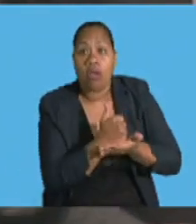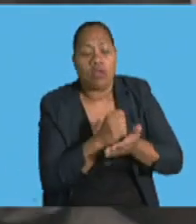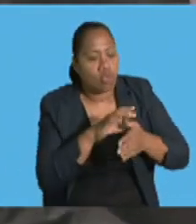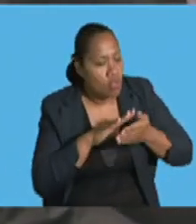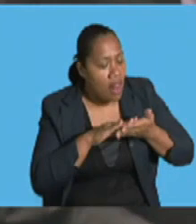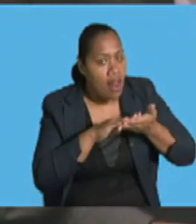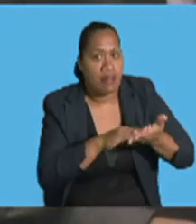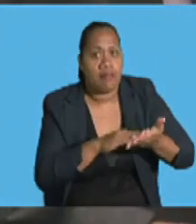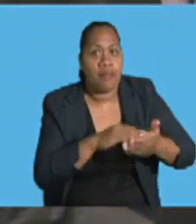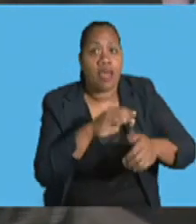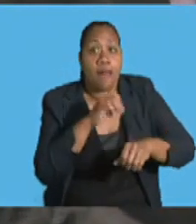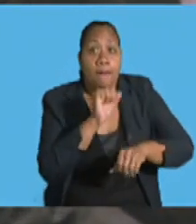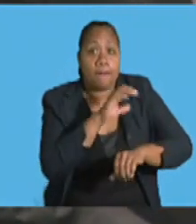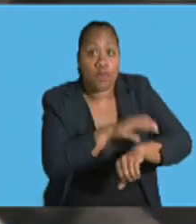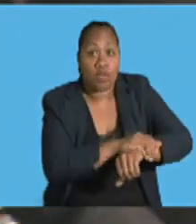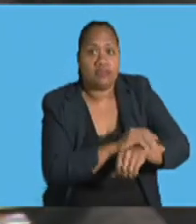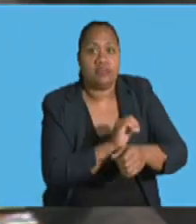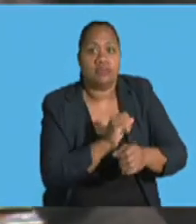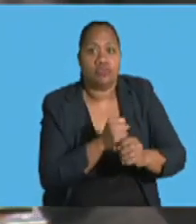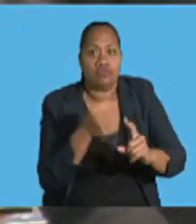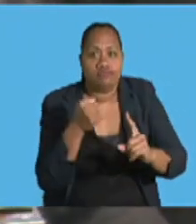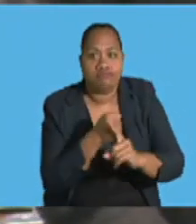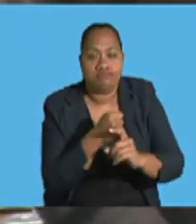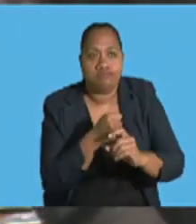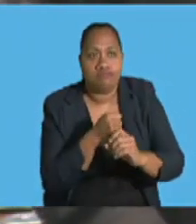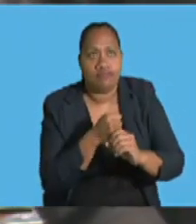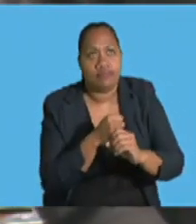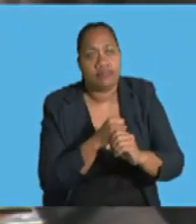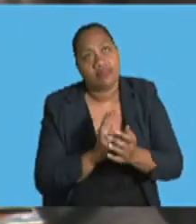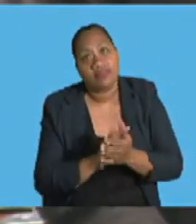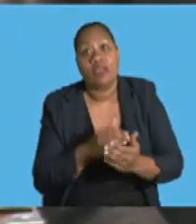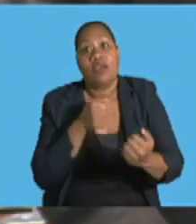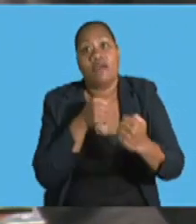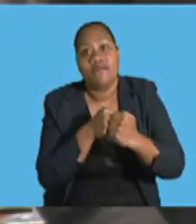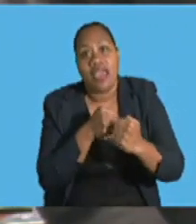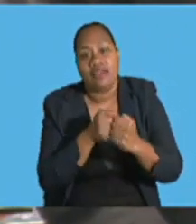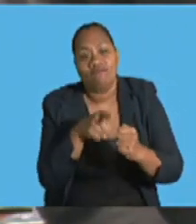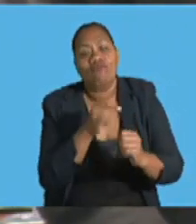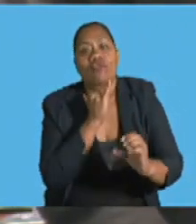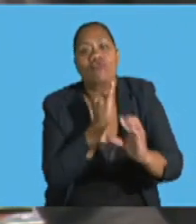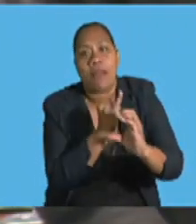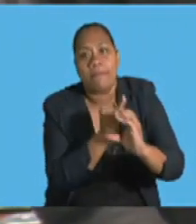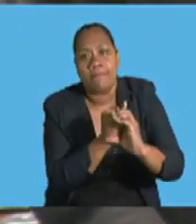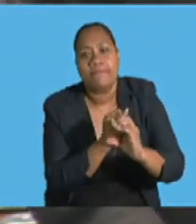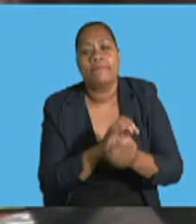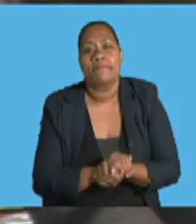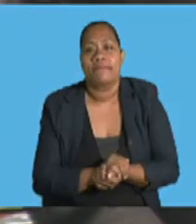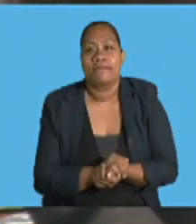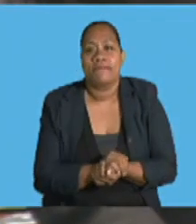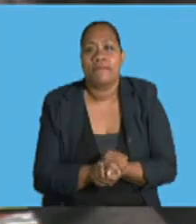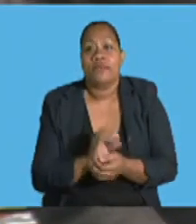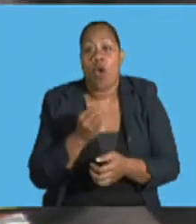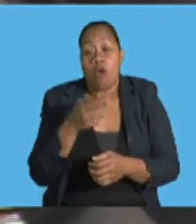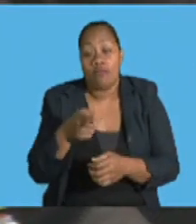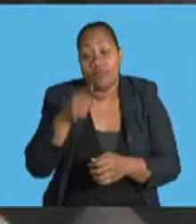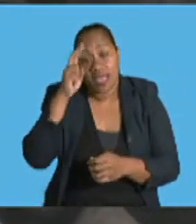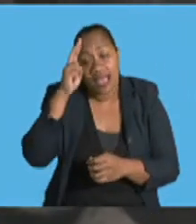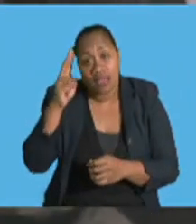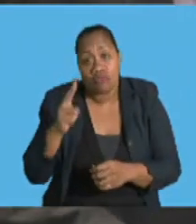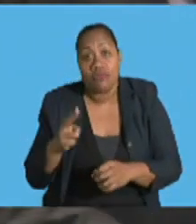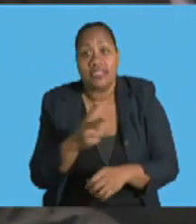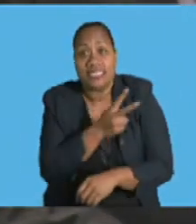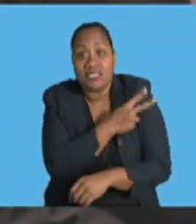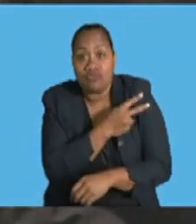police fight crime. And I stand in support of this, not as the Minister for Defence and National Security to get